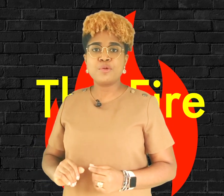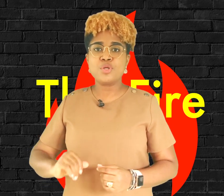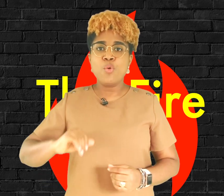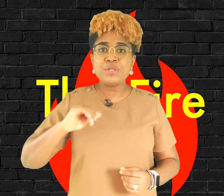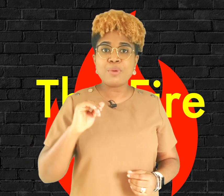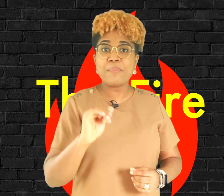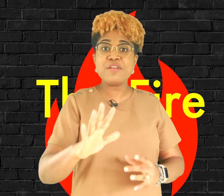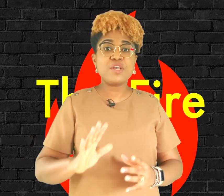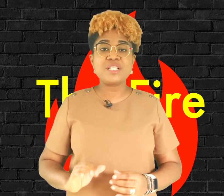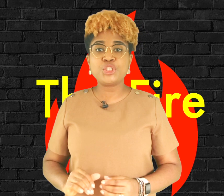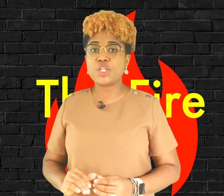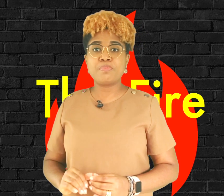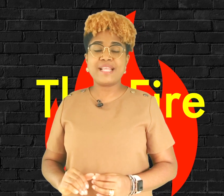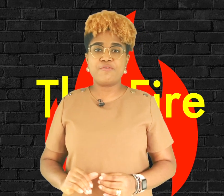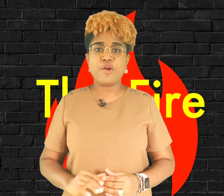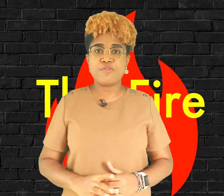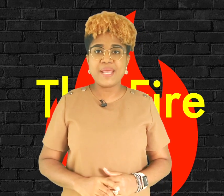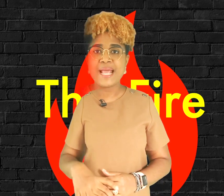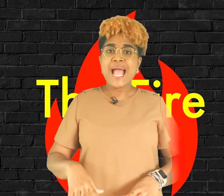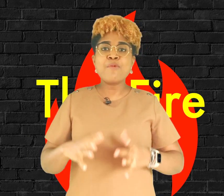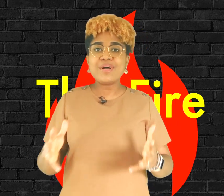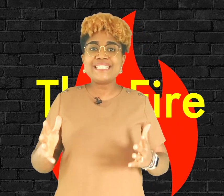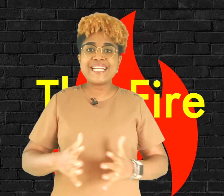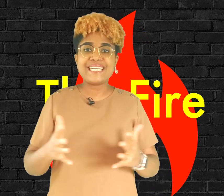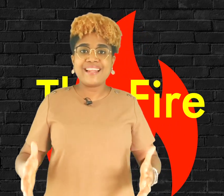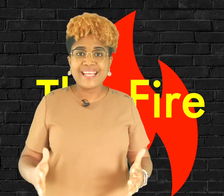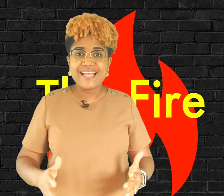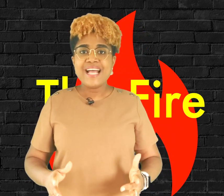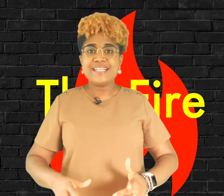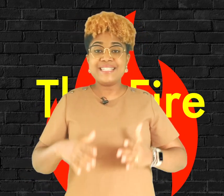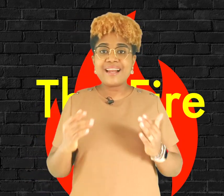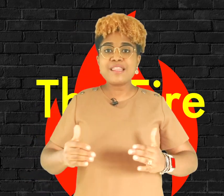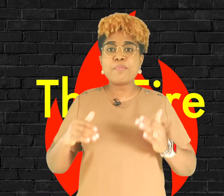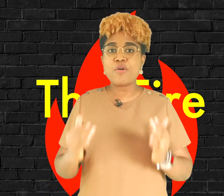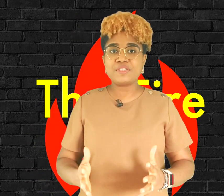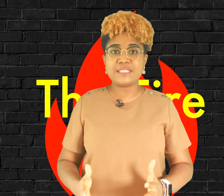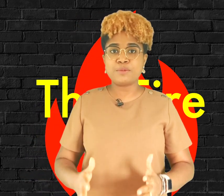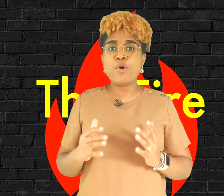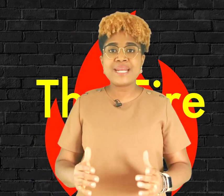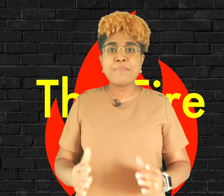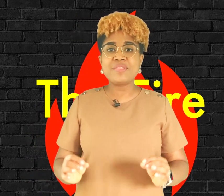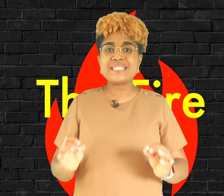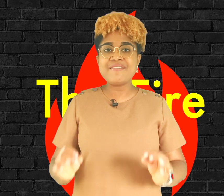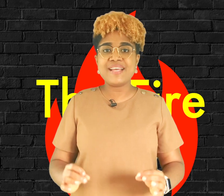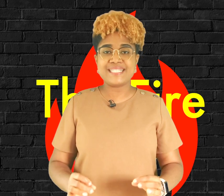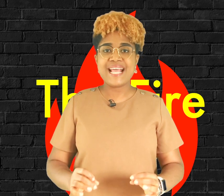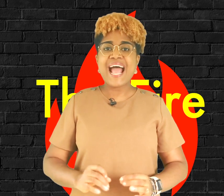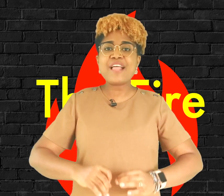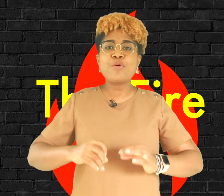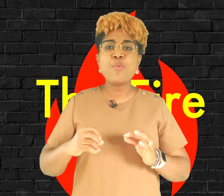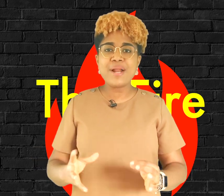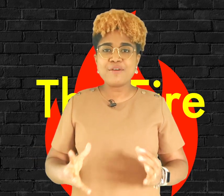their mouths, which were previously shut by the fear of men. And what did they declare? They declared the prophecies spoken about this